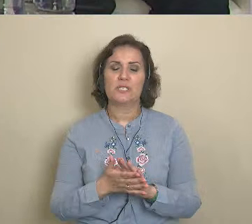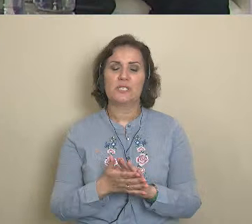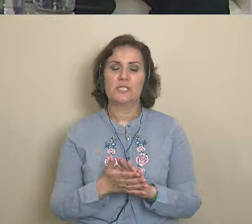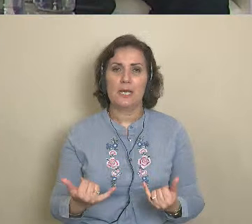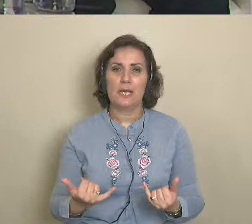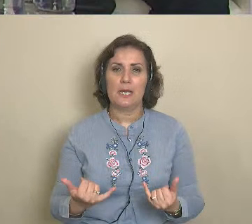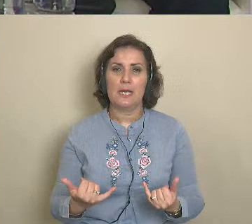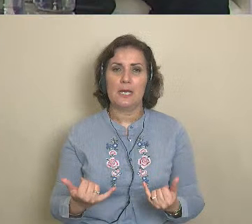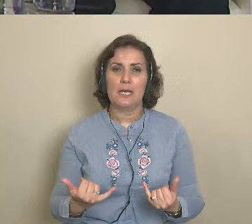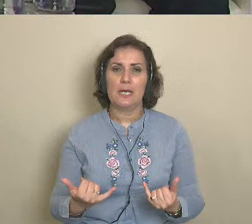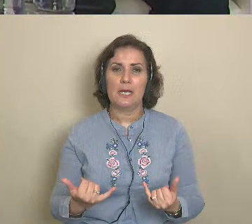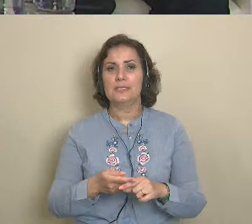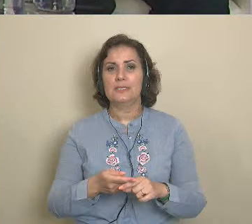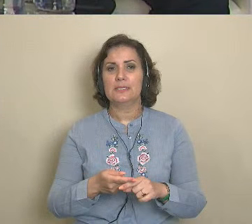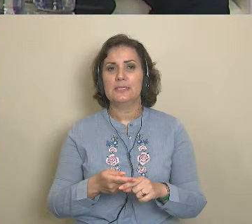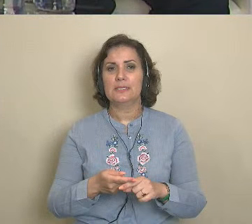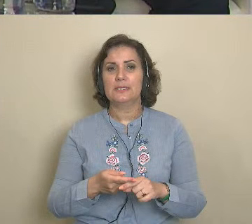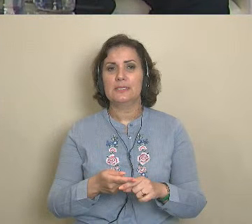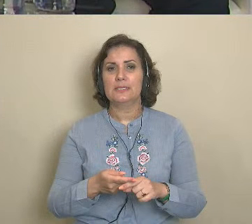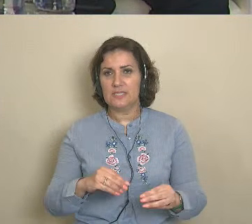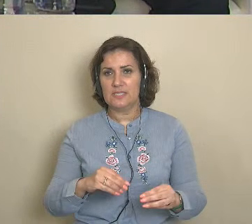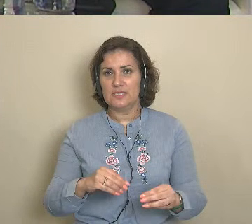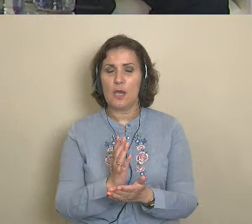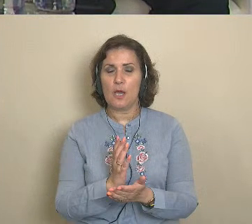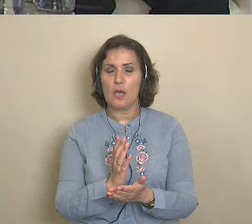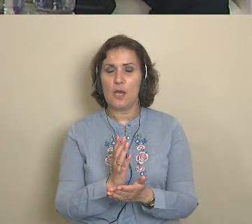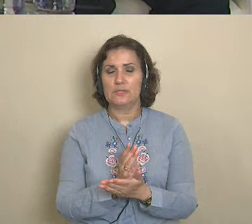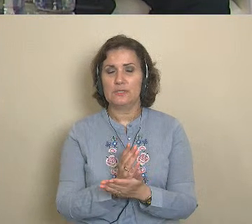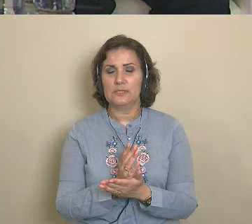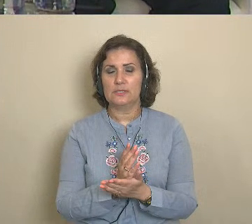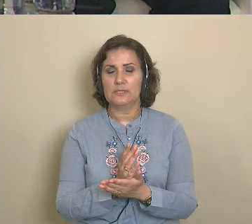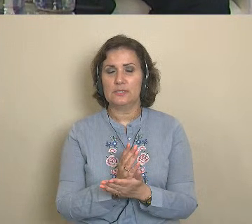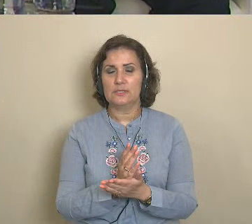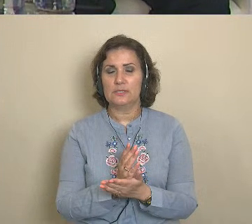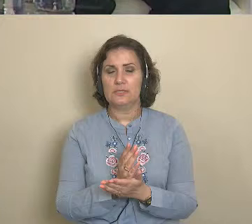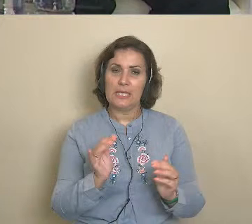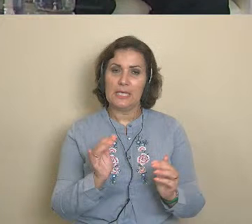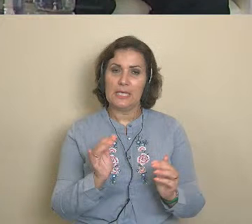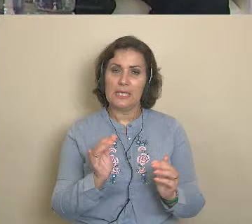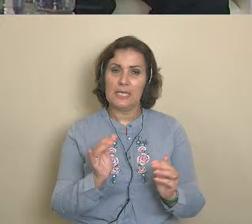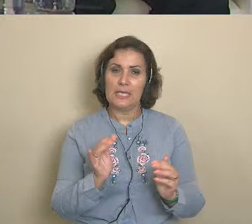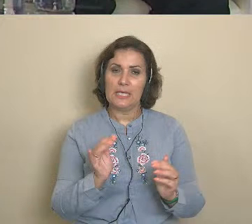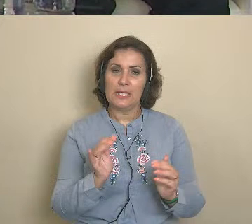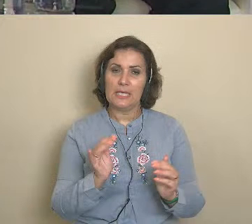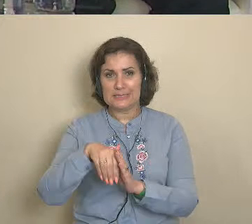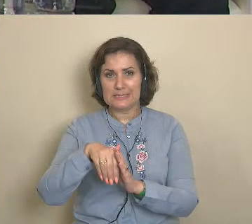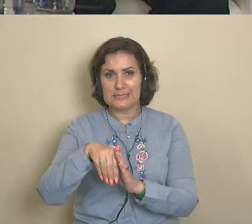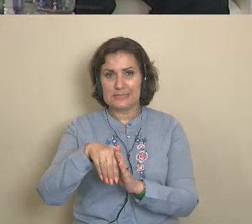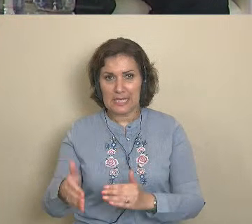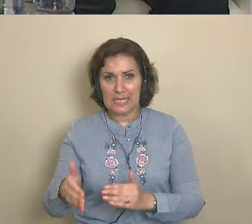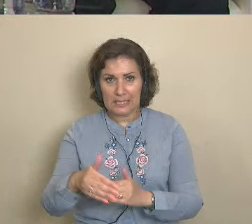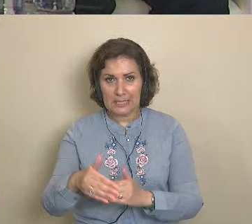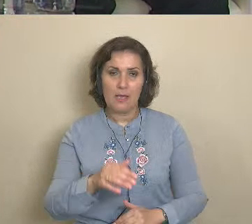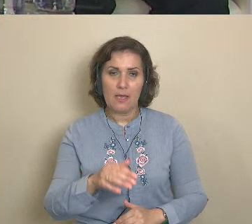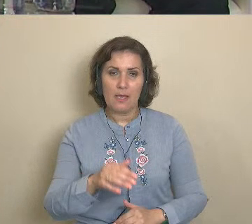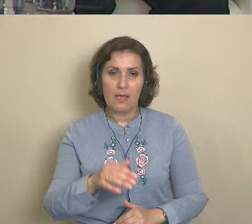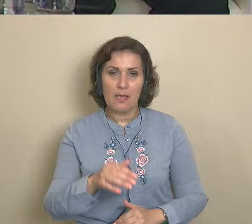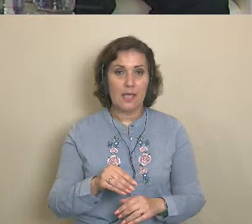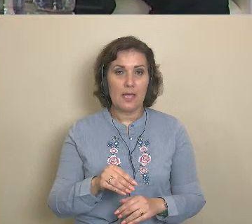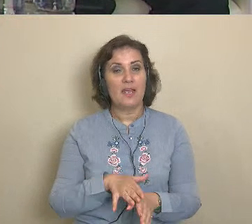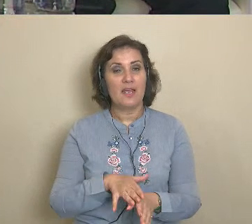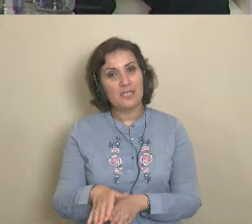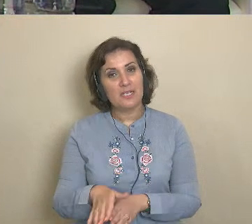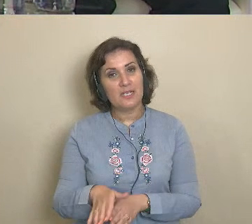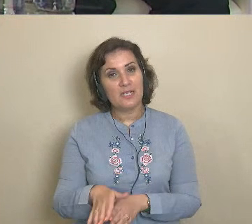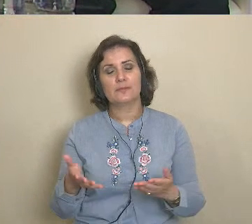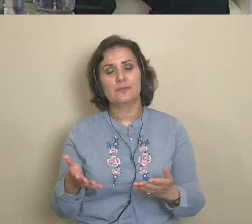which conditions all this equipment is. And the ballot boxes and the